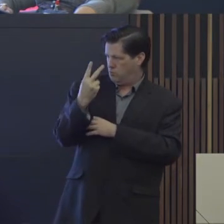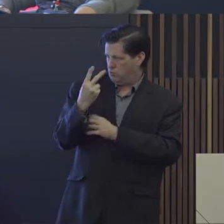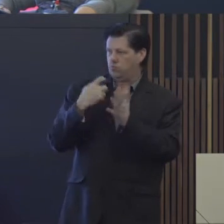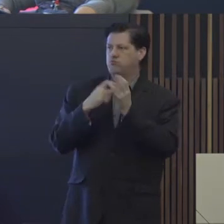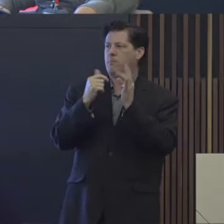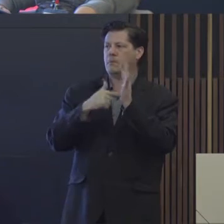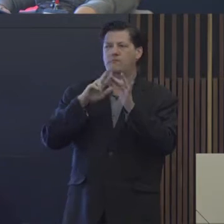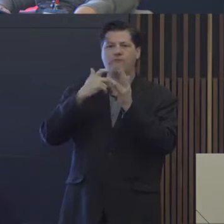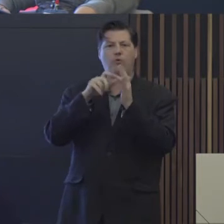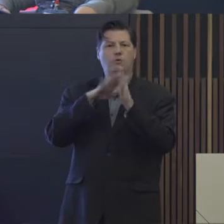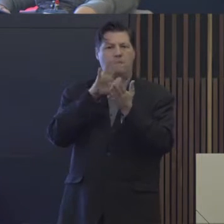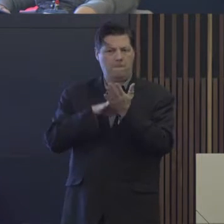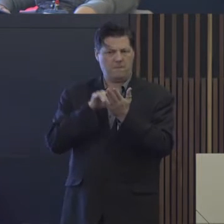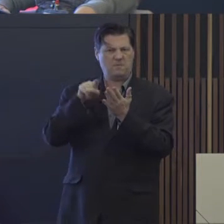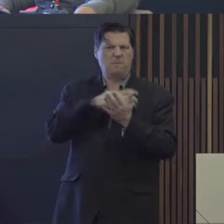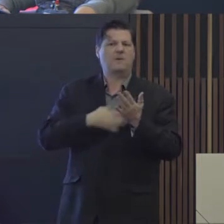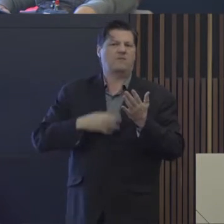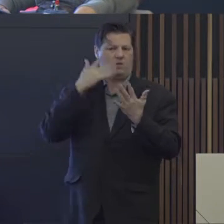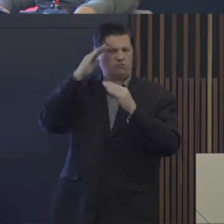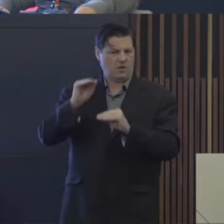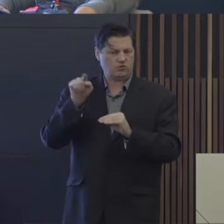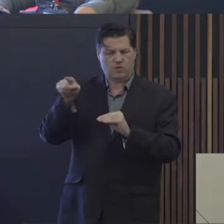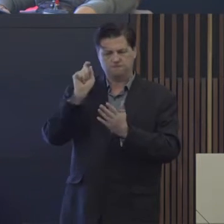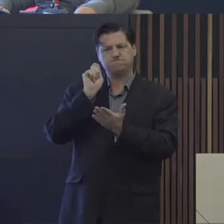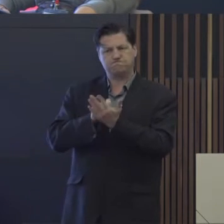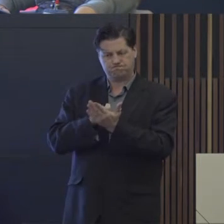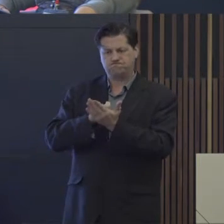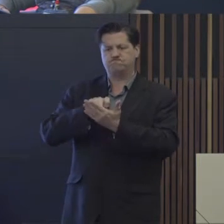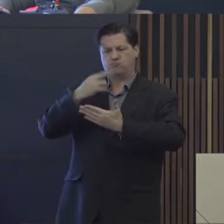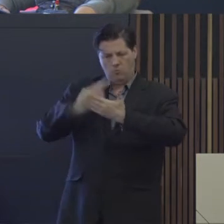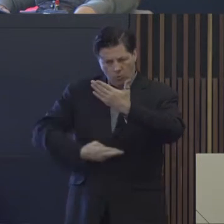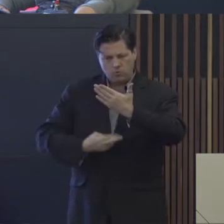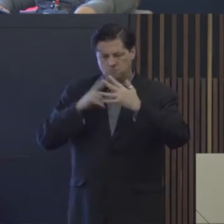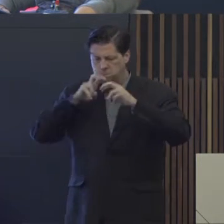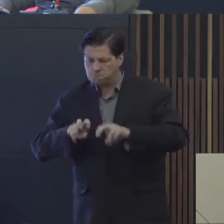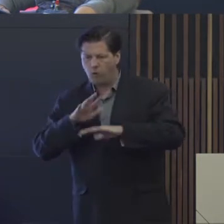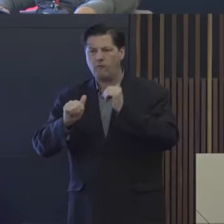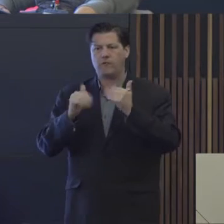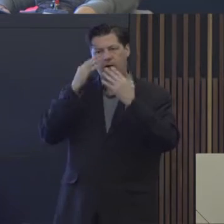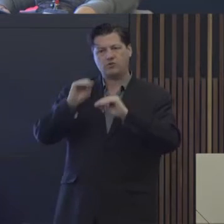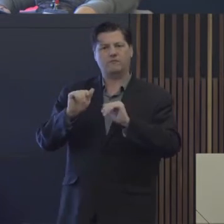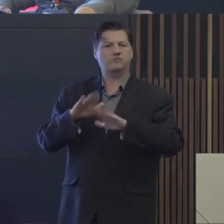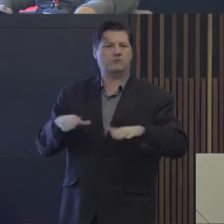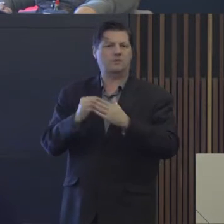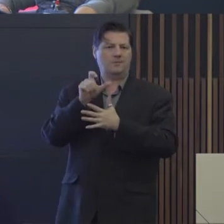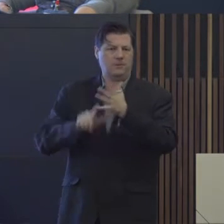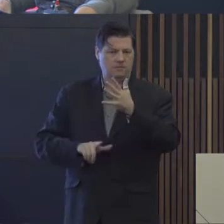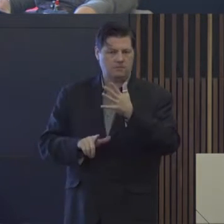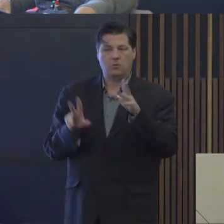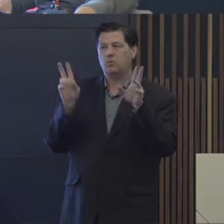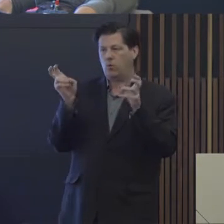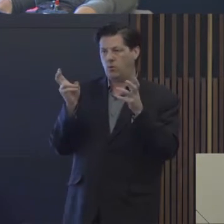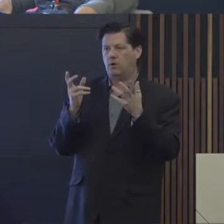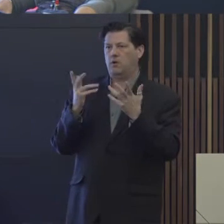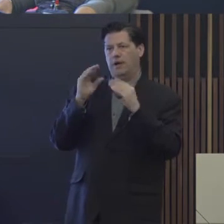that time, commissioned a report and a review into the education of children with disabilities. It was called the education of the